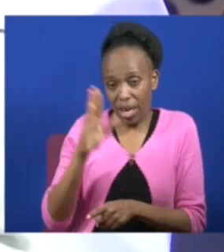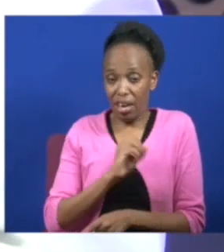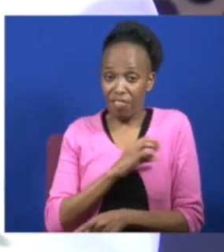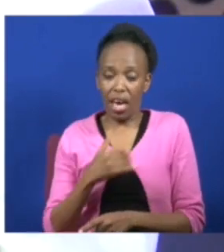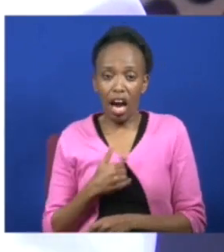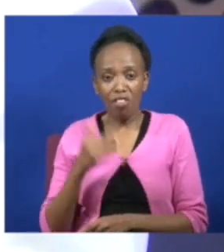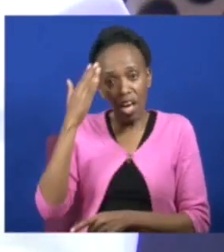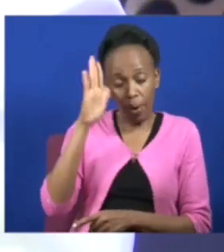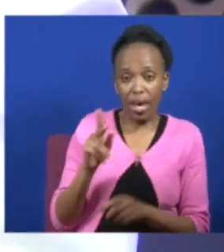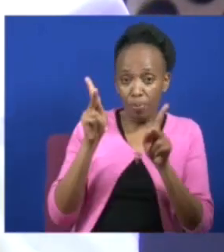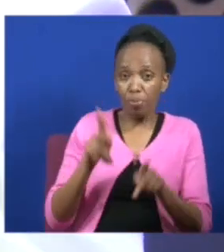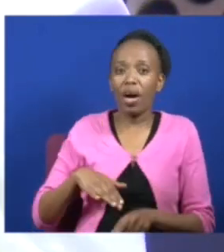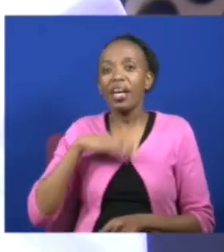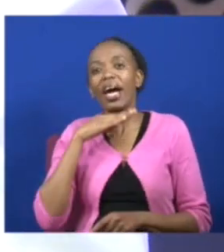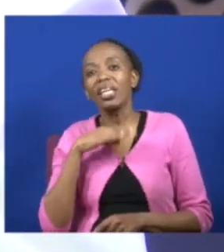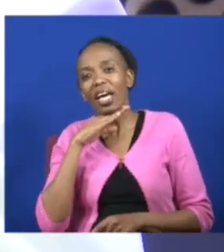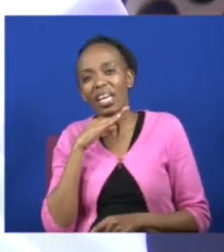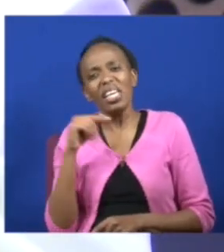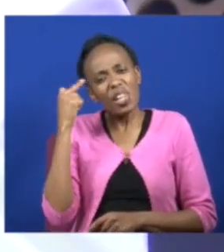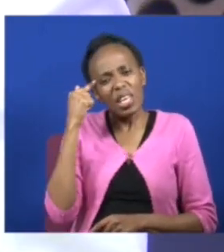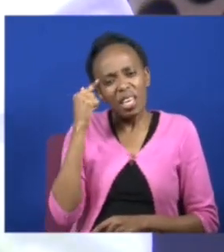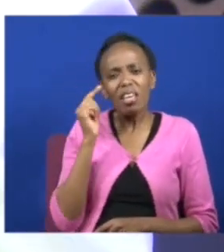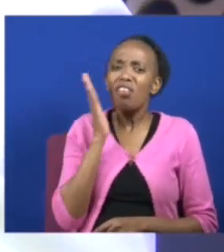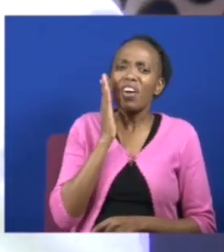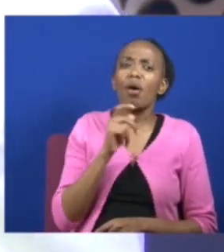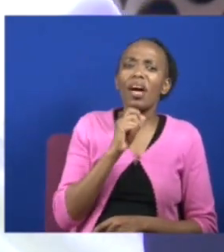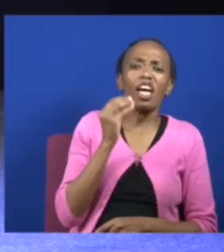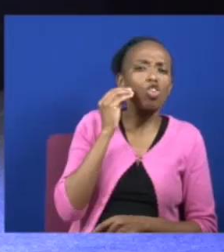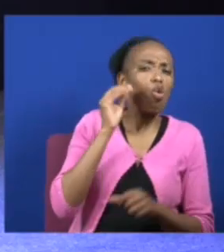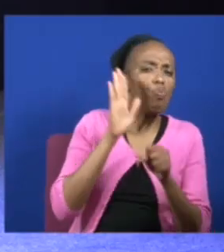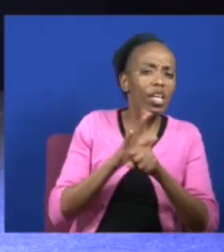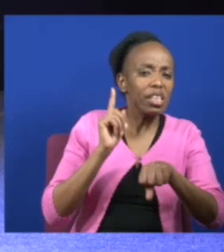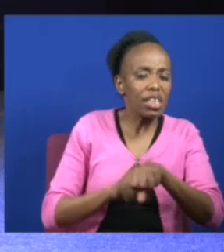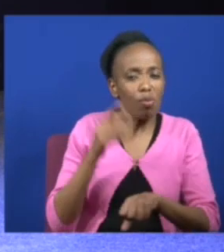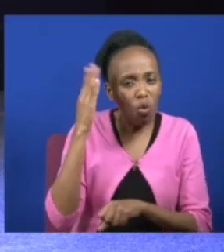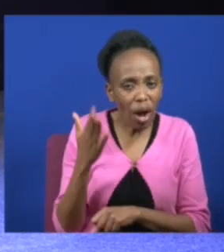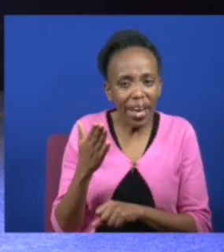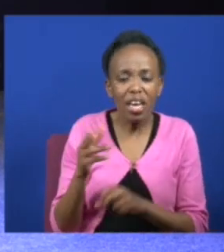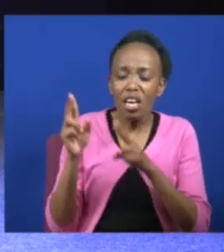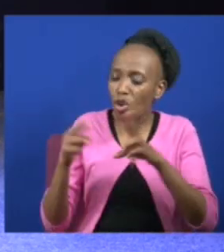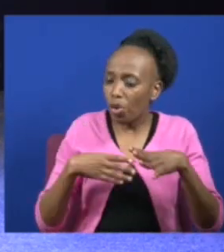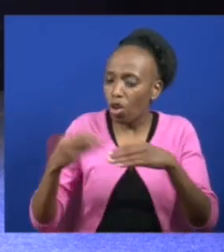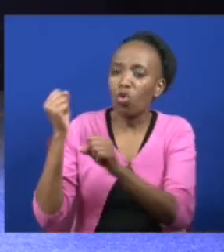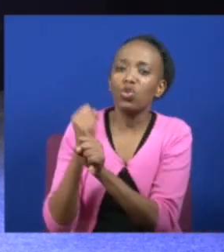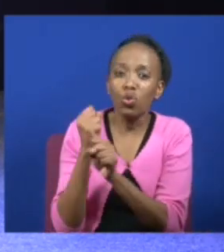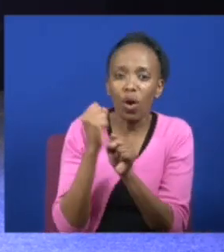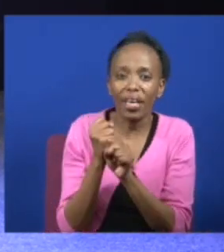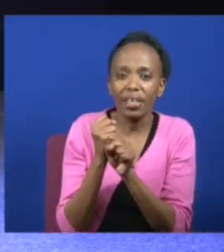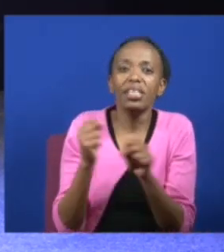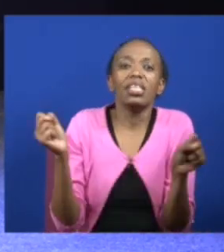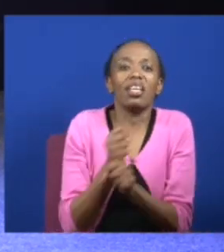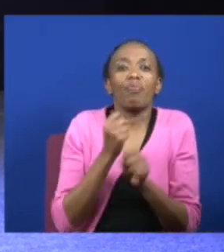know people are dying. They are wondering why dad and mom are at home most of the time and they are used to going to work. They